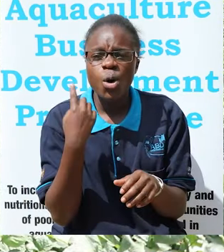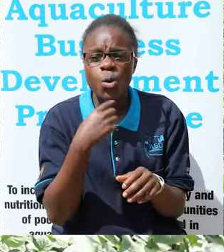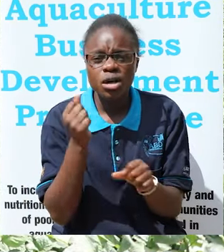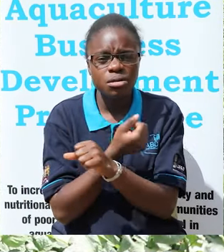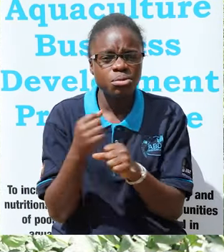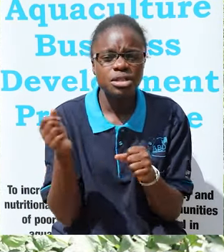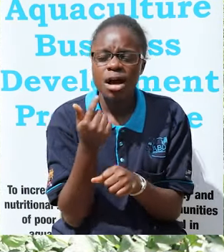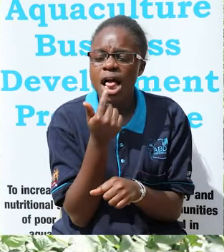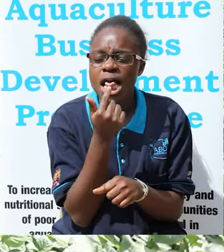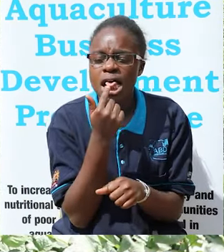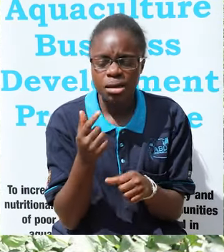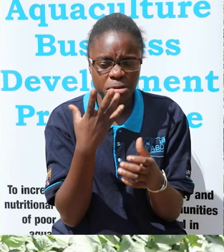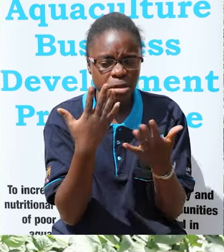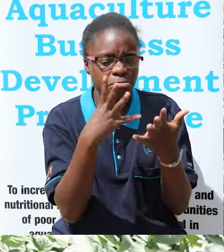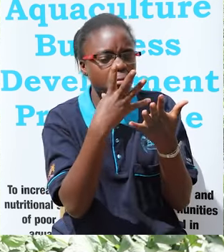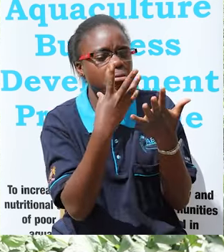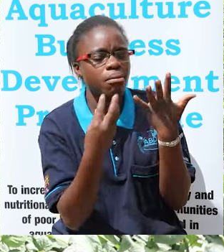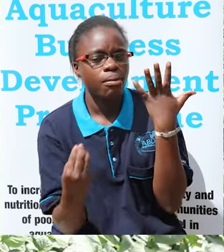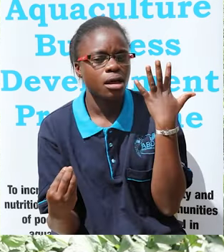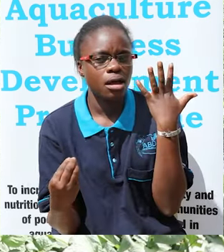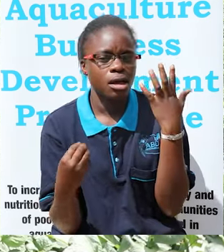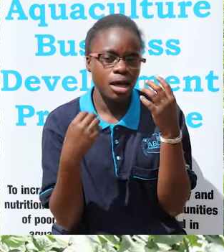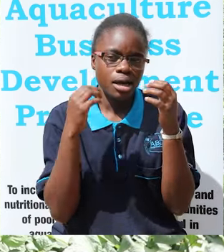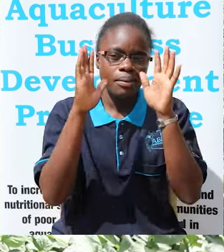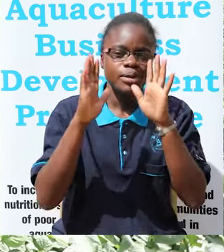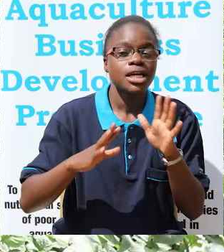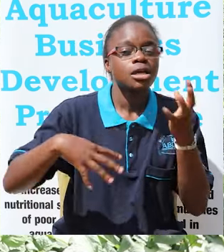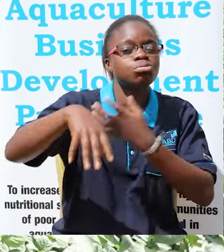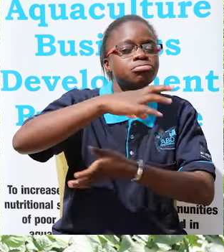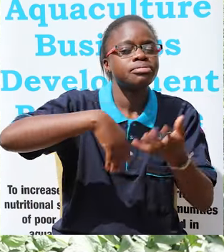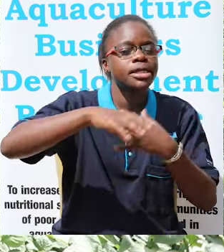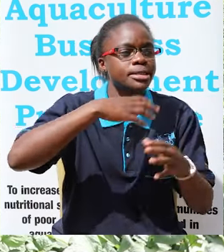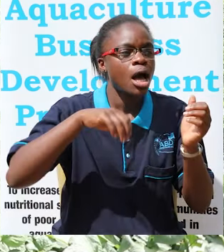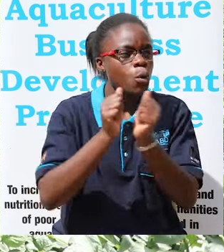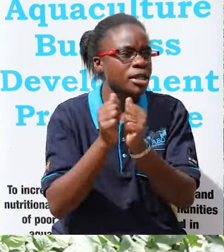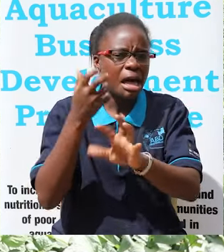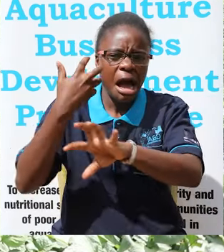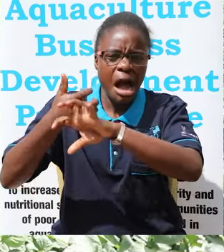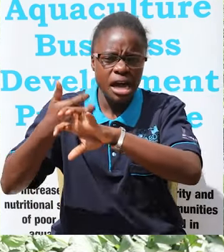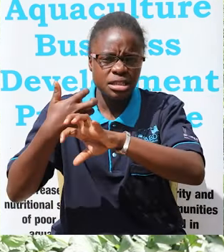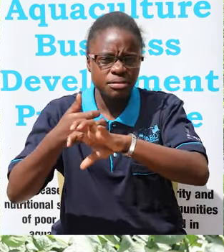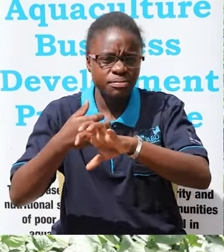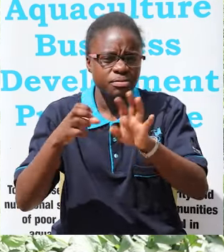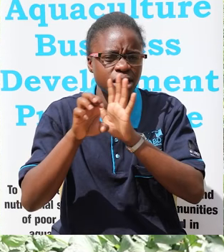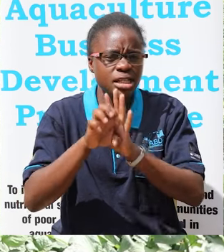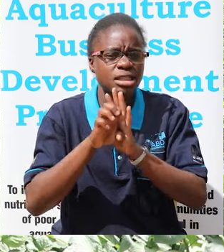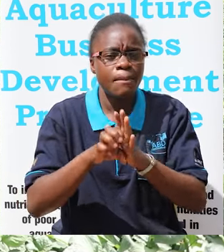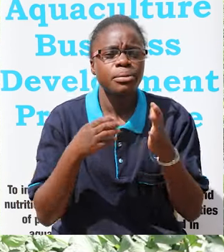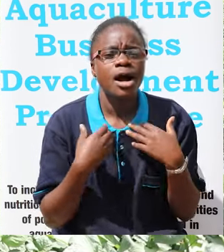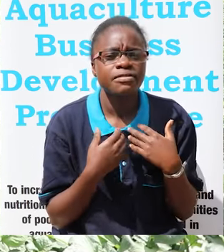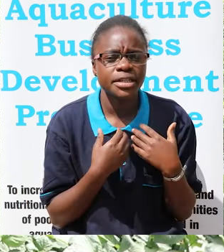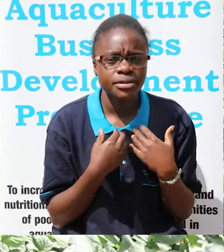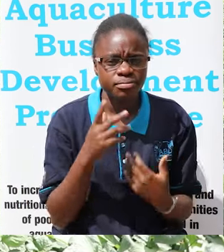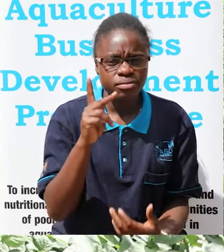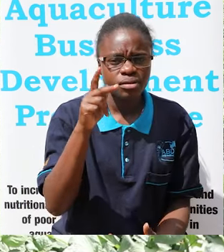that taste, it is important that you mix this vegetable with a bit hard-leaved vegetables. Like, I can